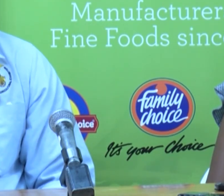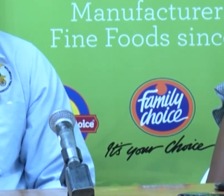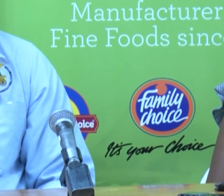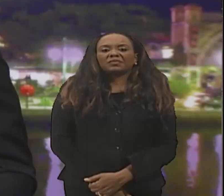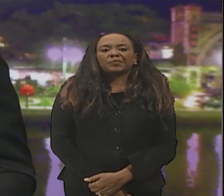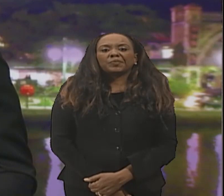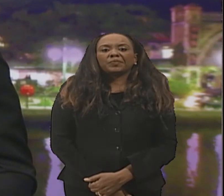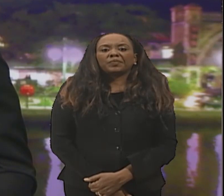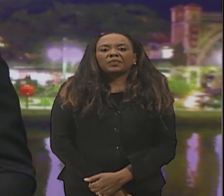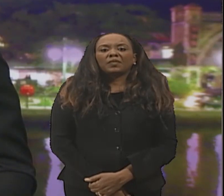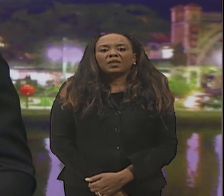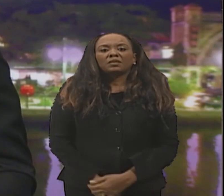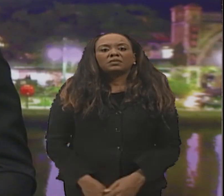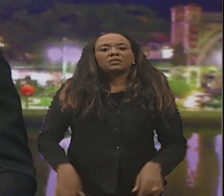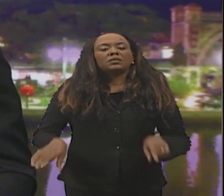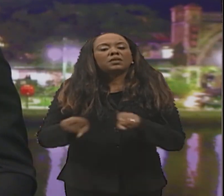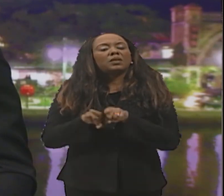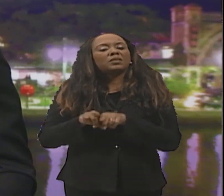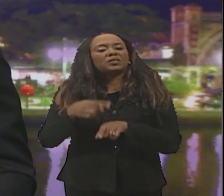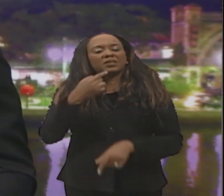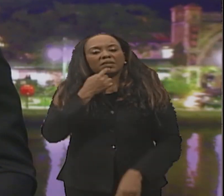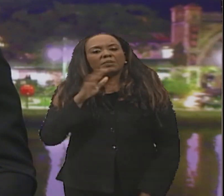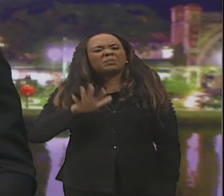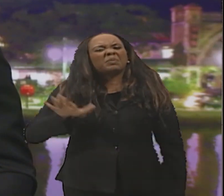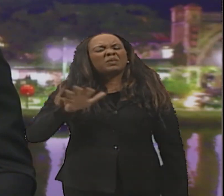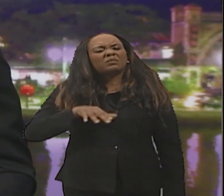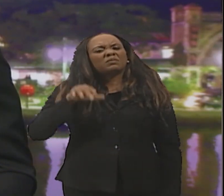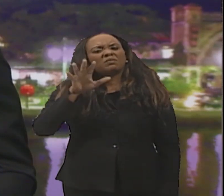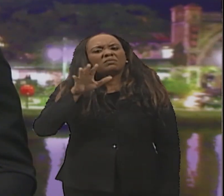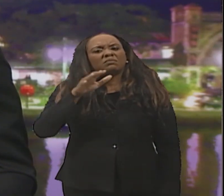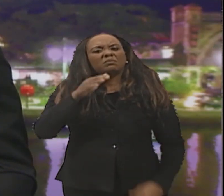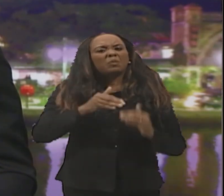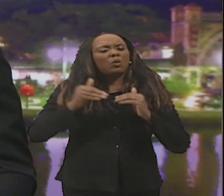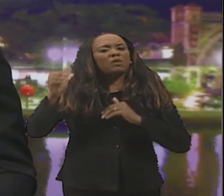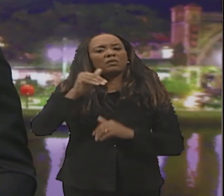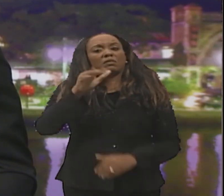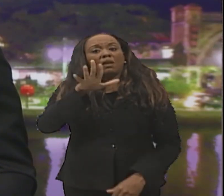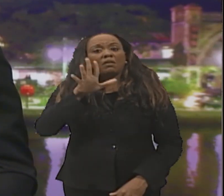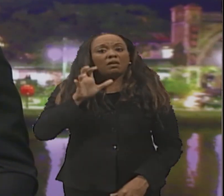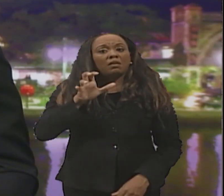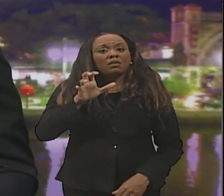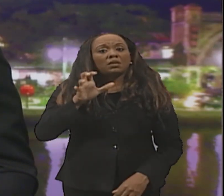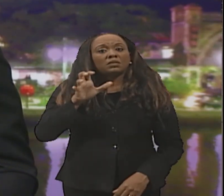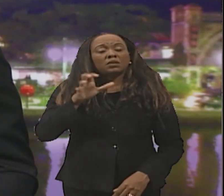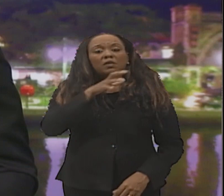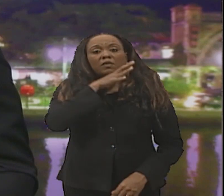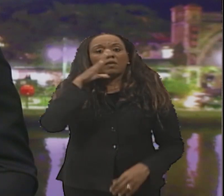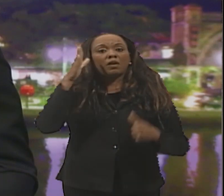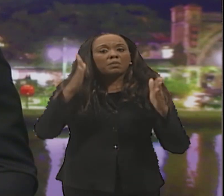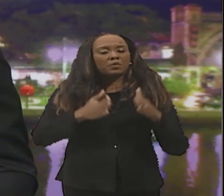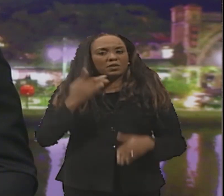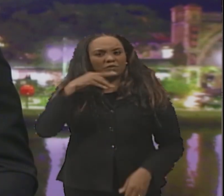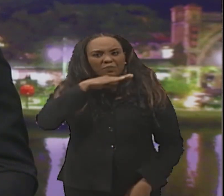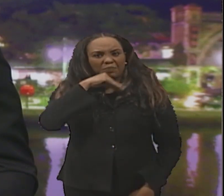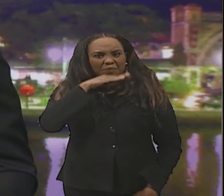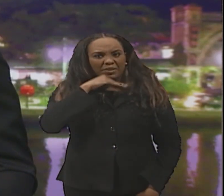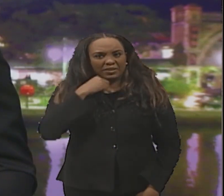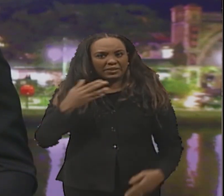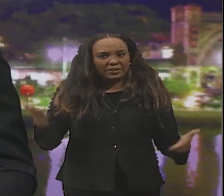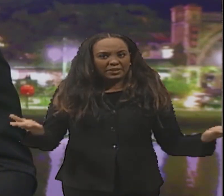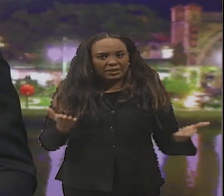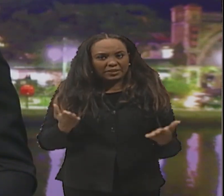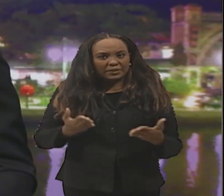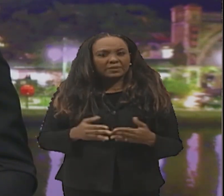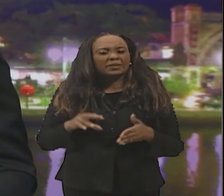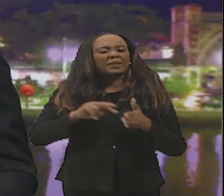investment. Now, Mr. Paul estimates there are over 500 pig farmers on the island. The BAS head says there is therefore a